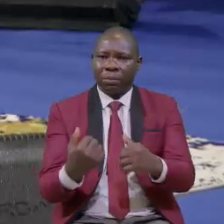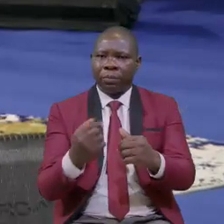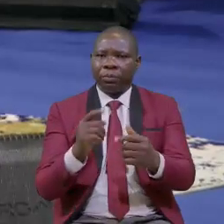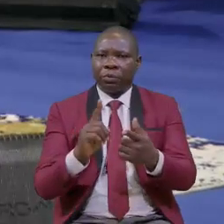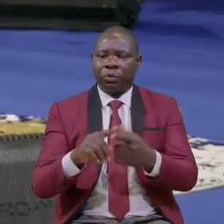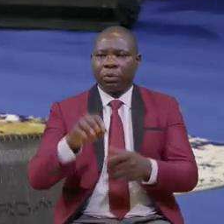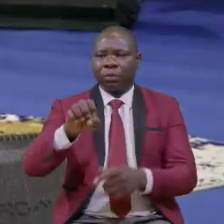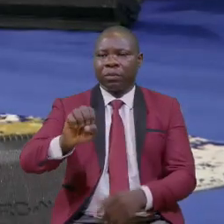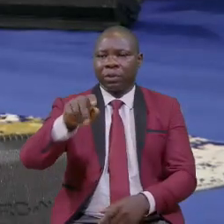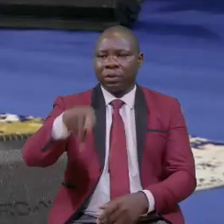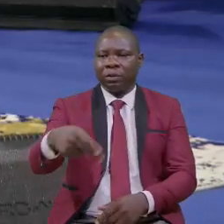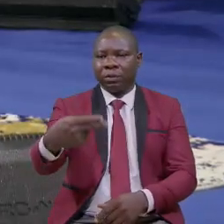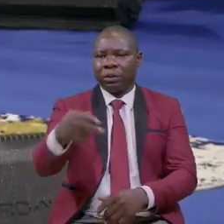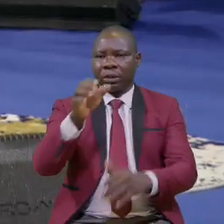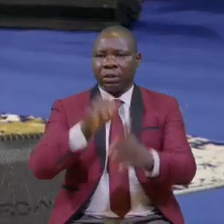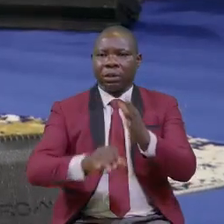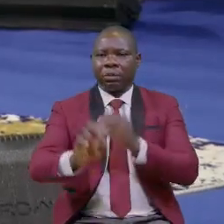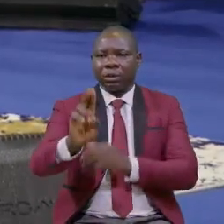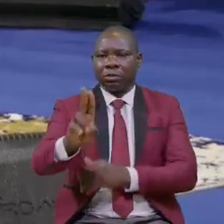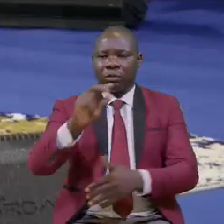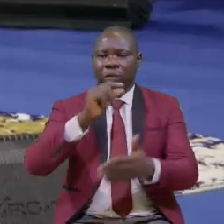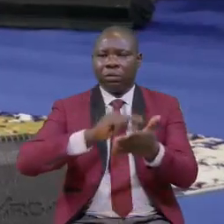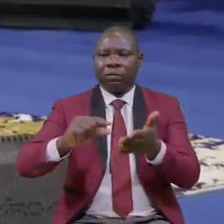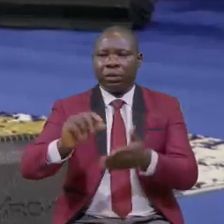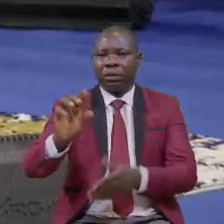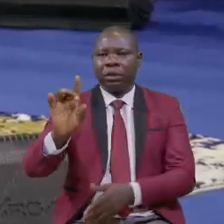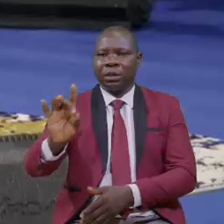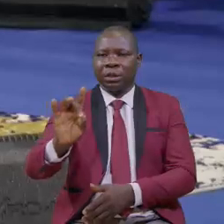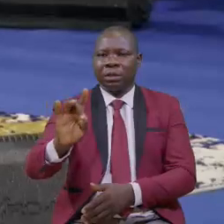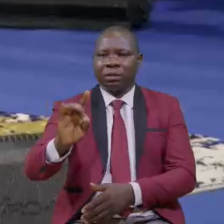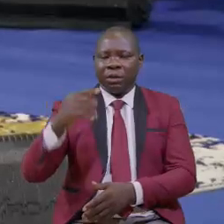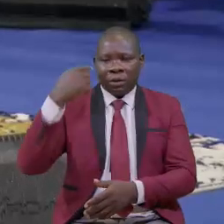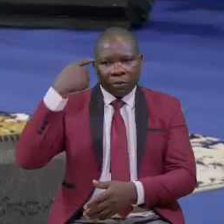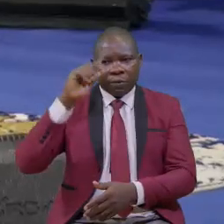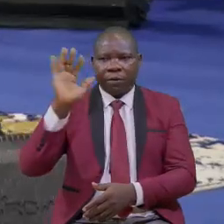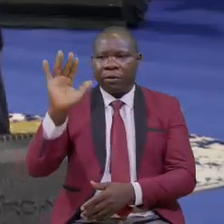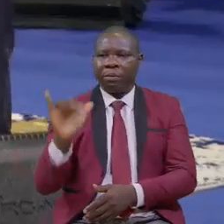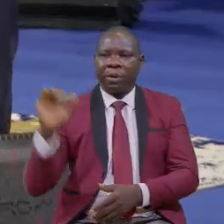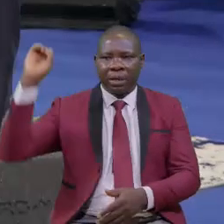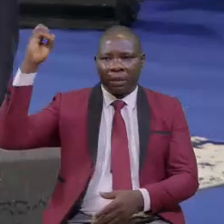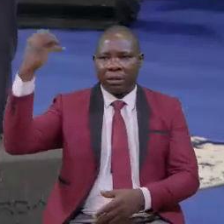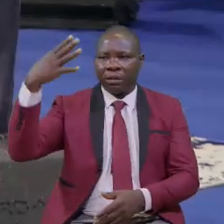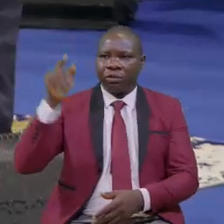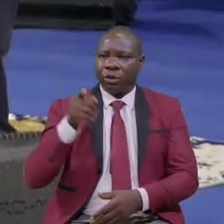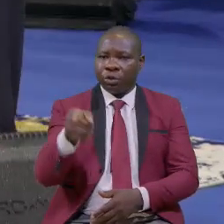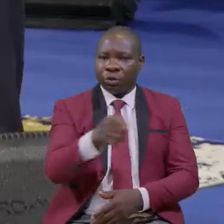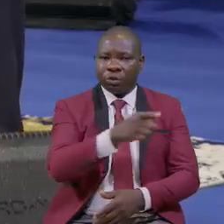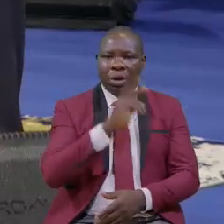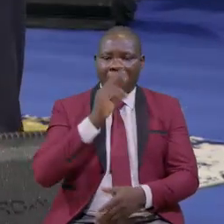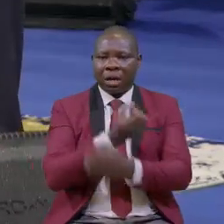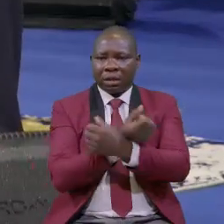Ephesians chapter 2, verse 8. For by grace are you saved.